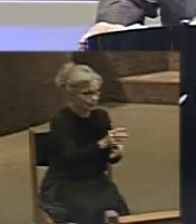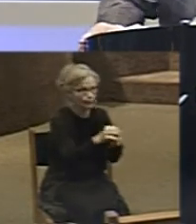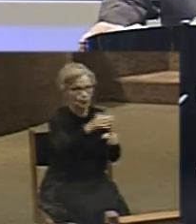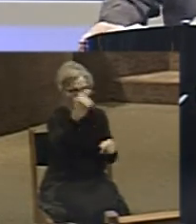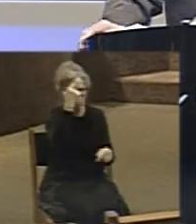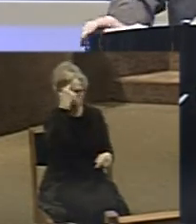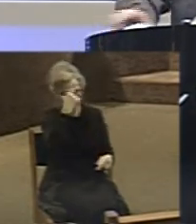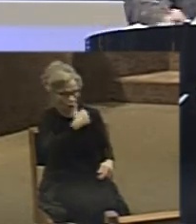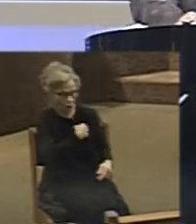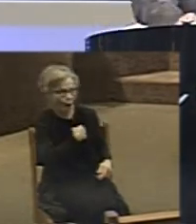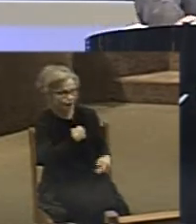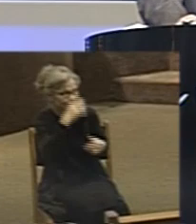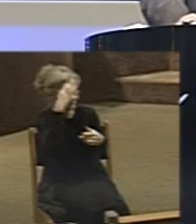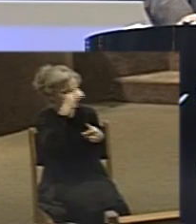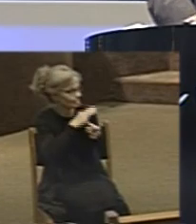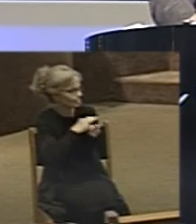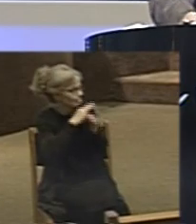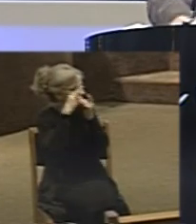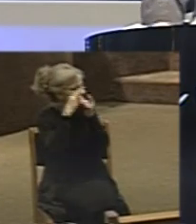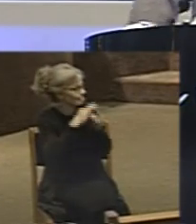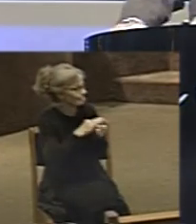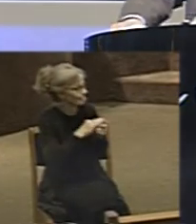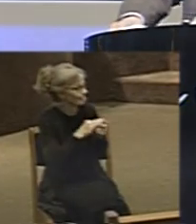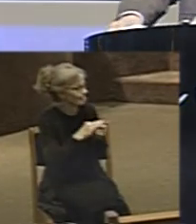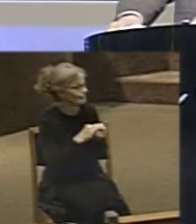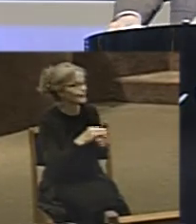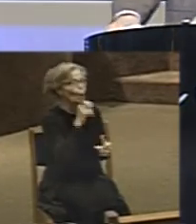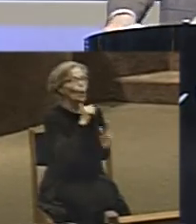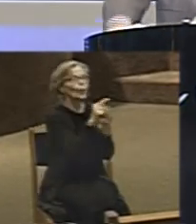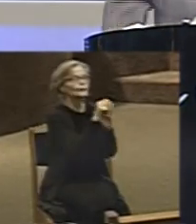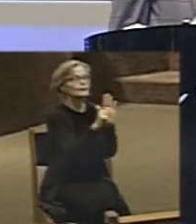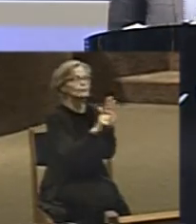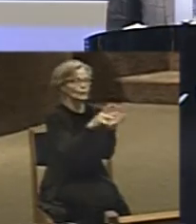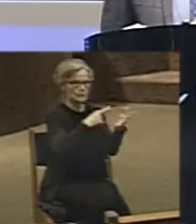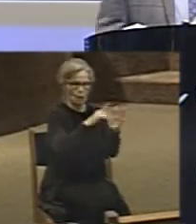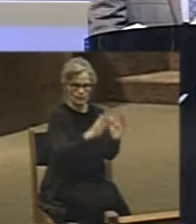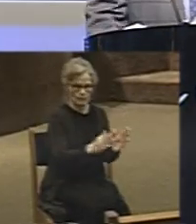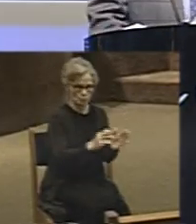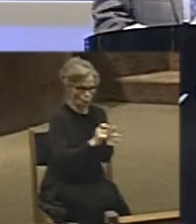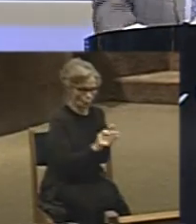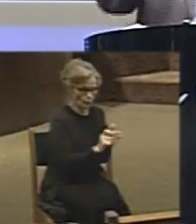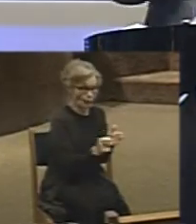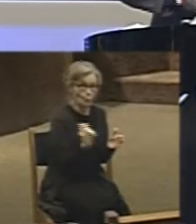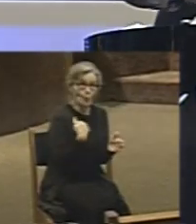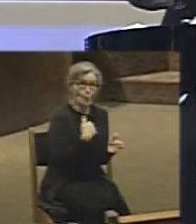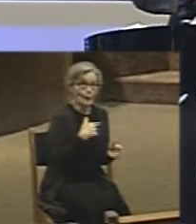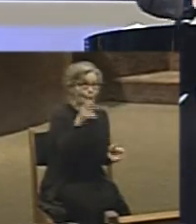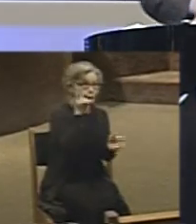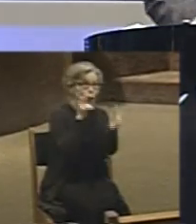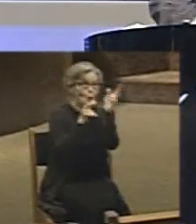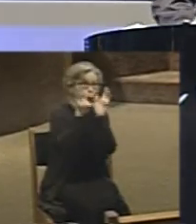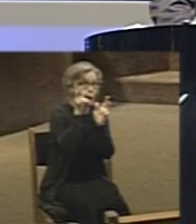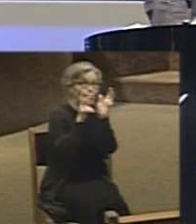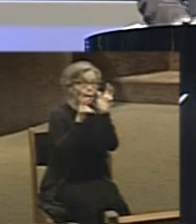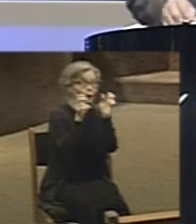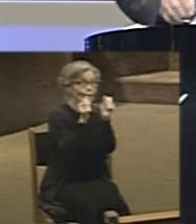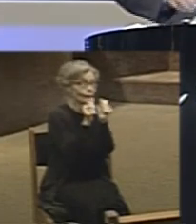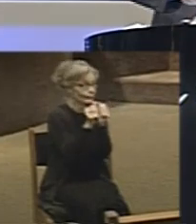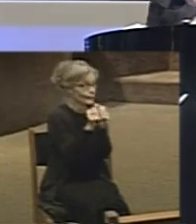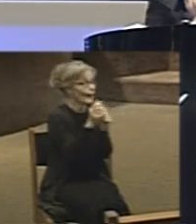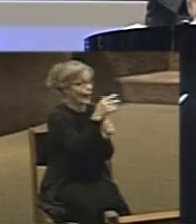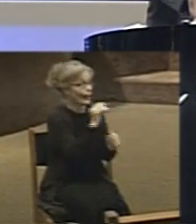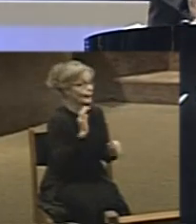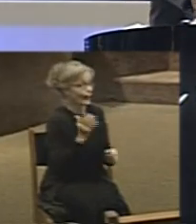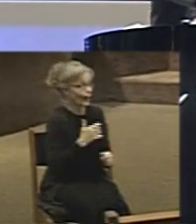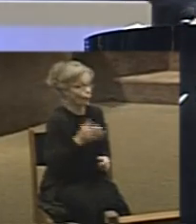The psalmist said, we have heard with our ears, O God. Our fathers have